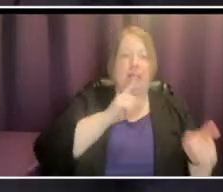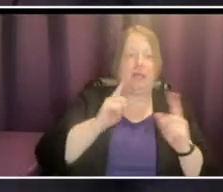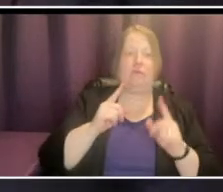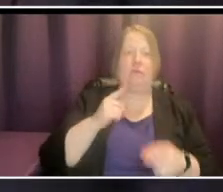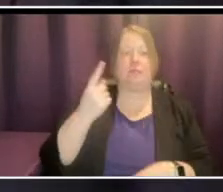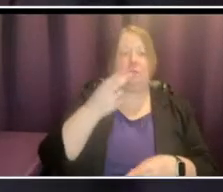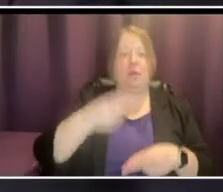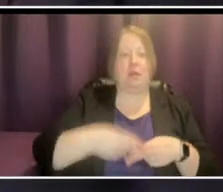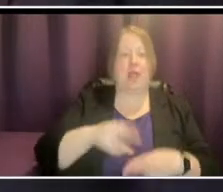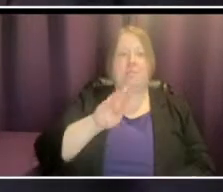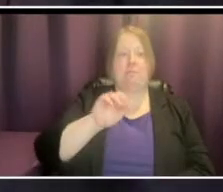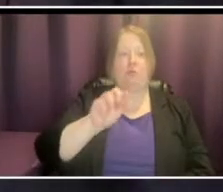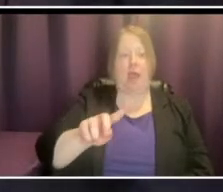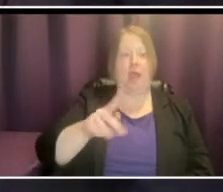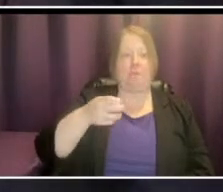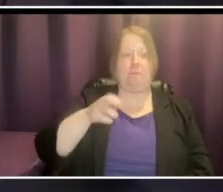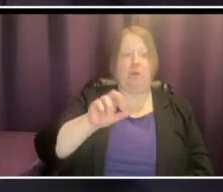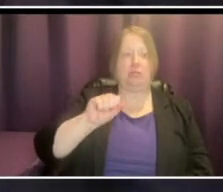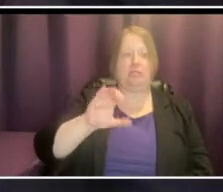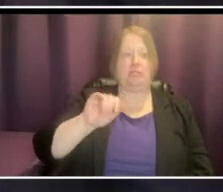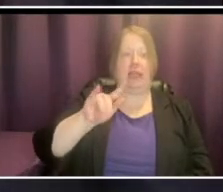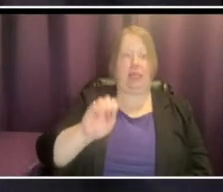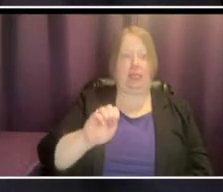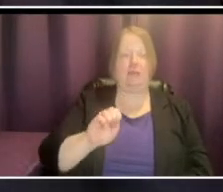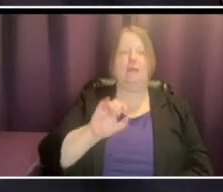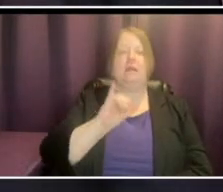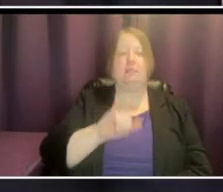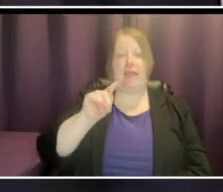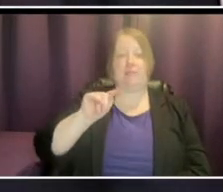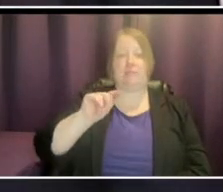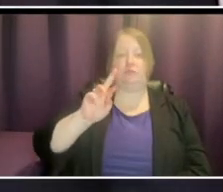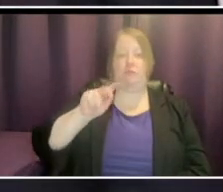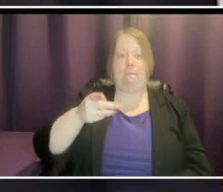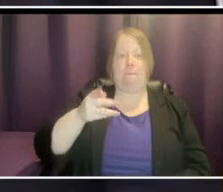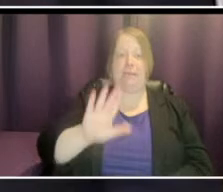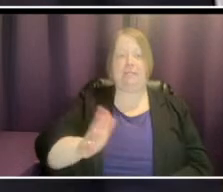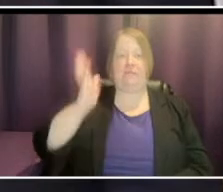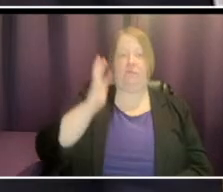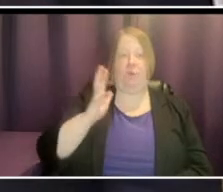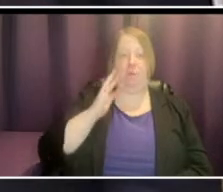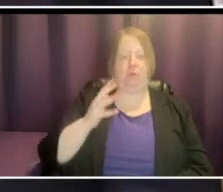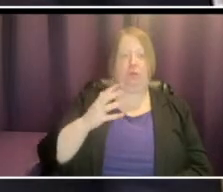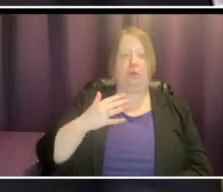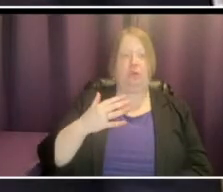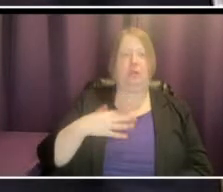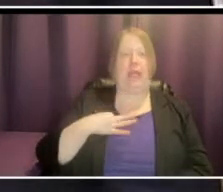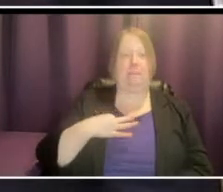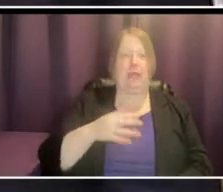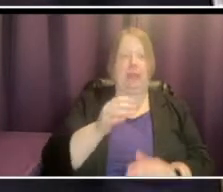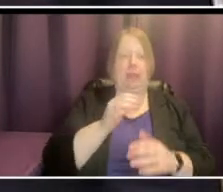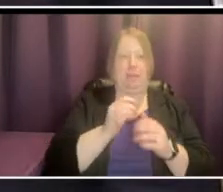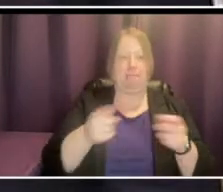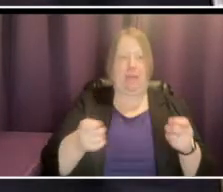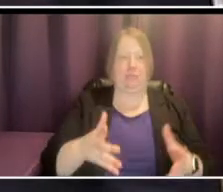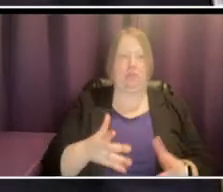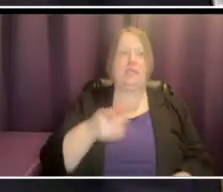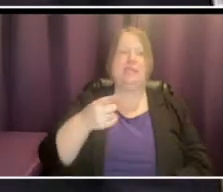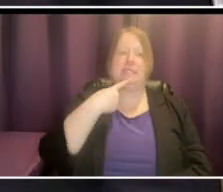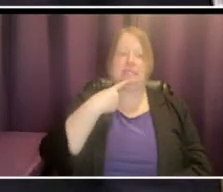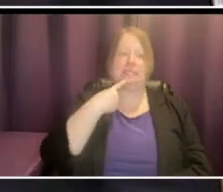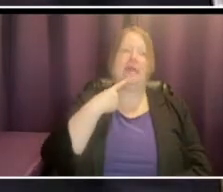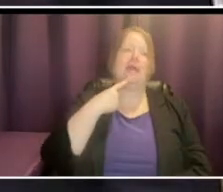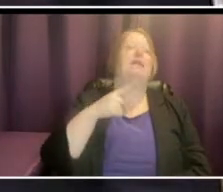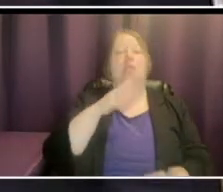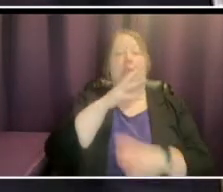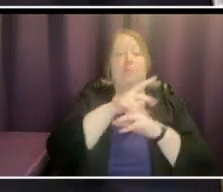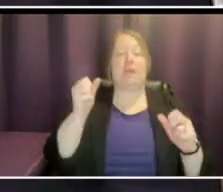Parscale, President Trump's former campaign manager. He told us he understood that President Trump planned as early as